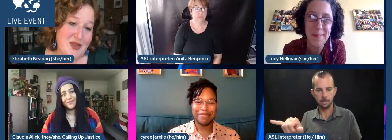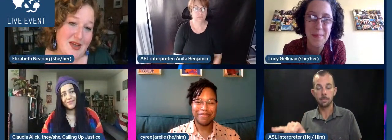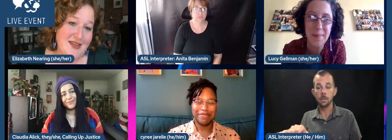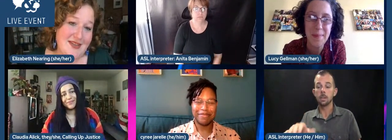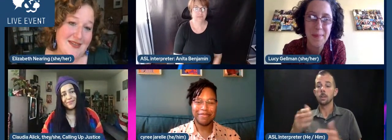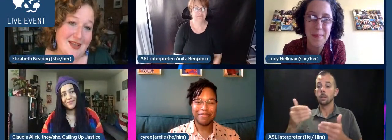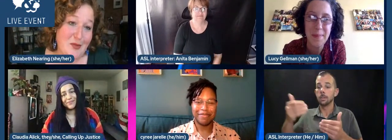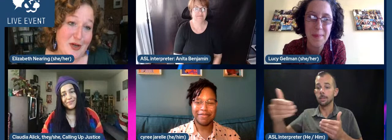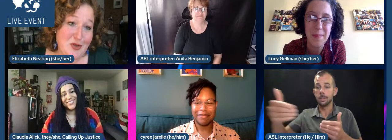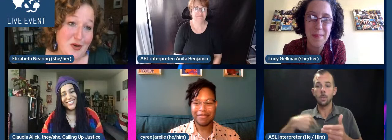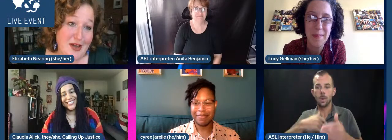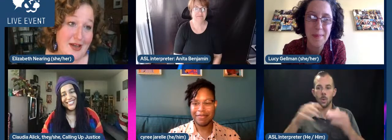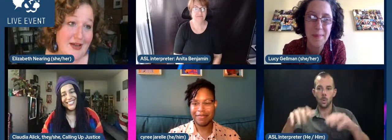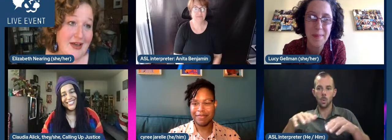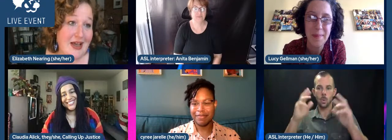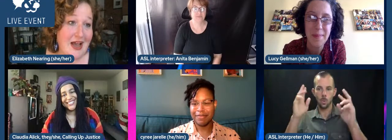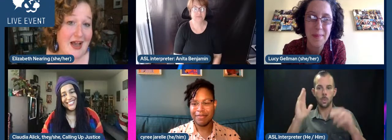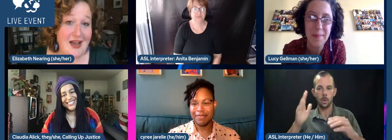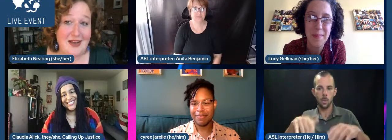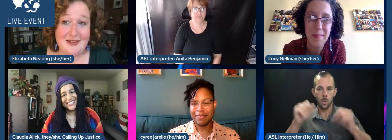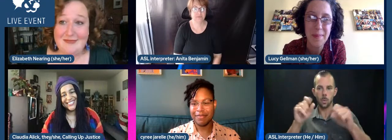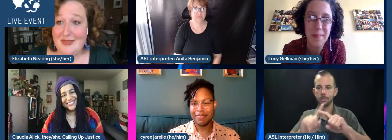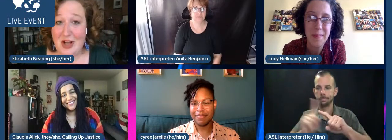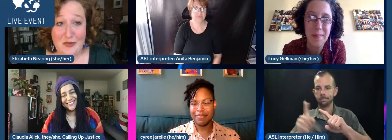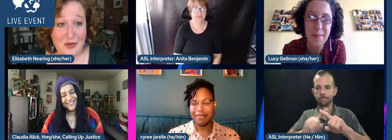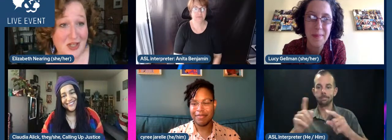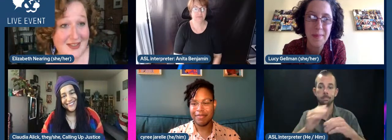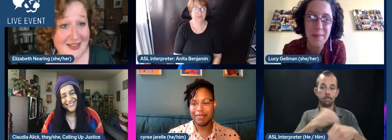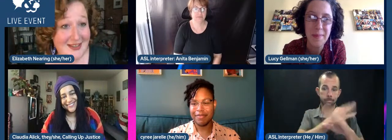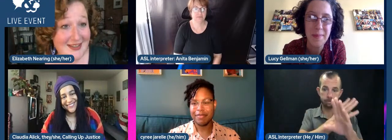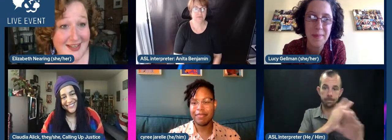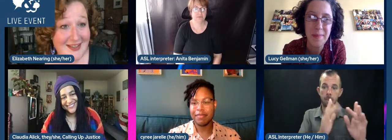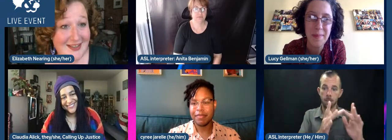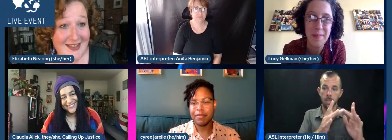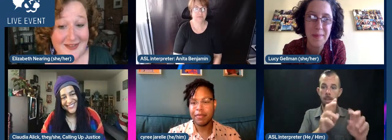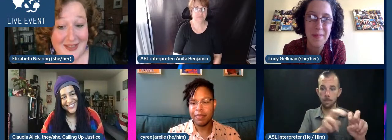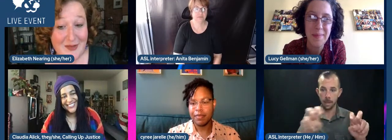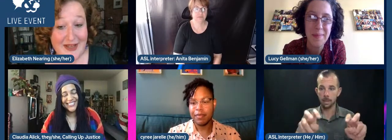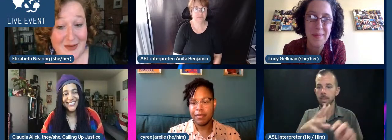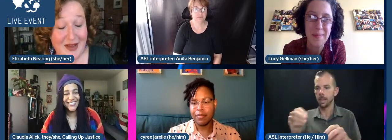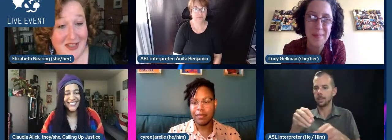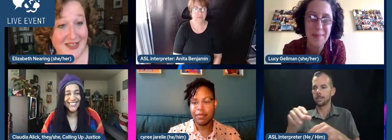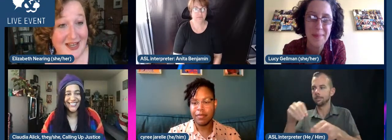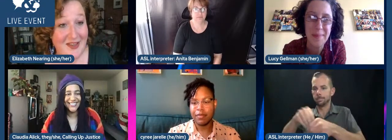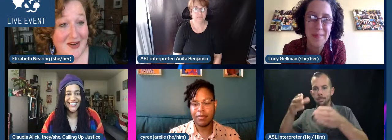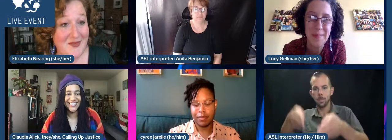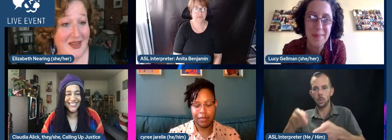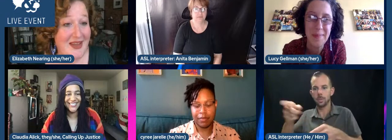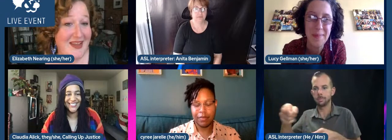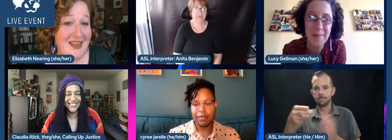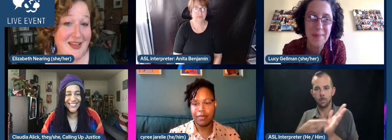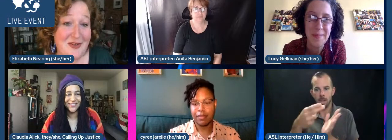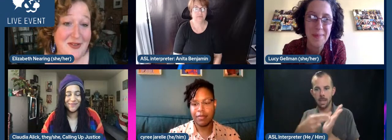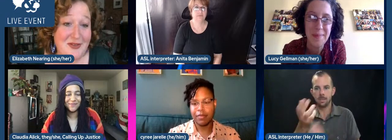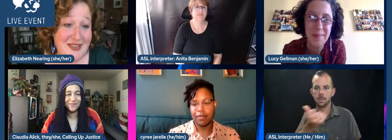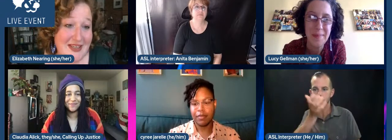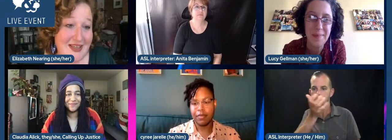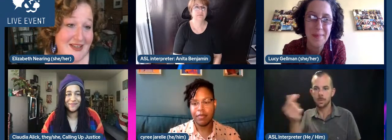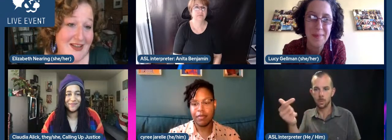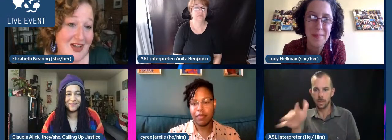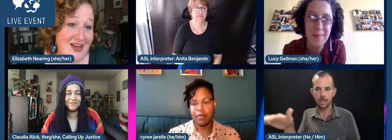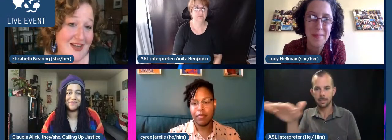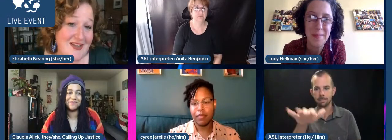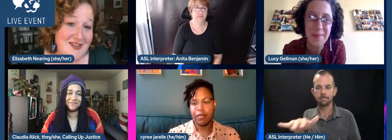to music with us, celebrate joy, call for justice. Let's make some magic together. Thank you,